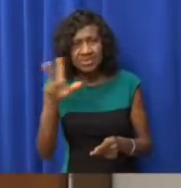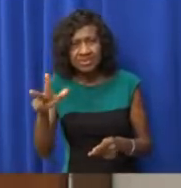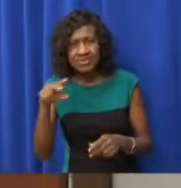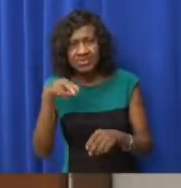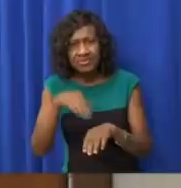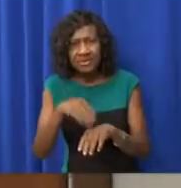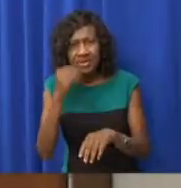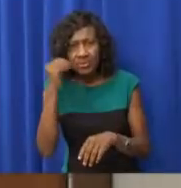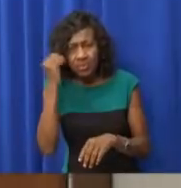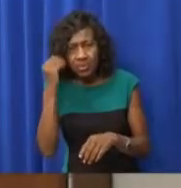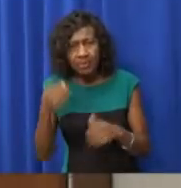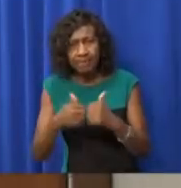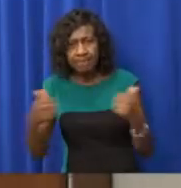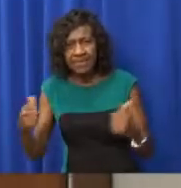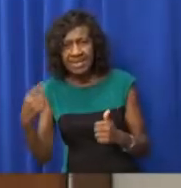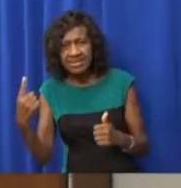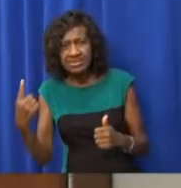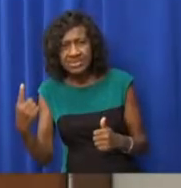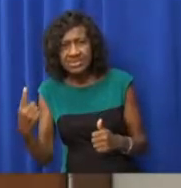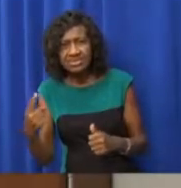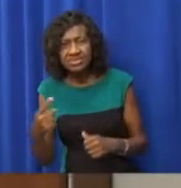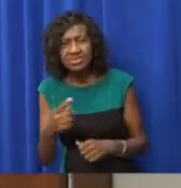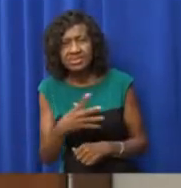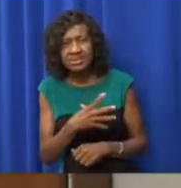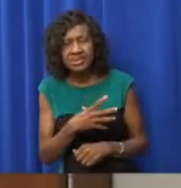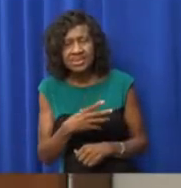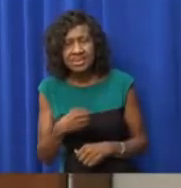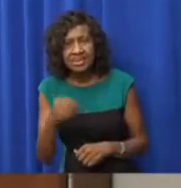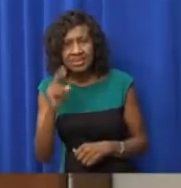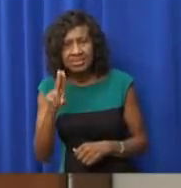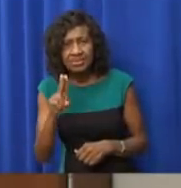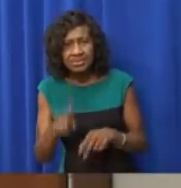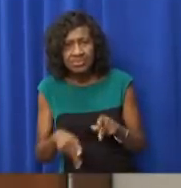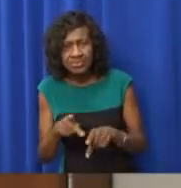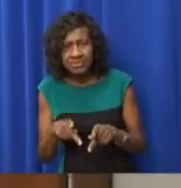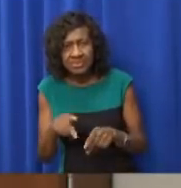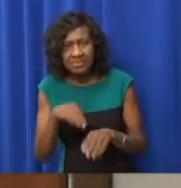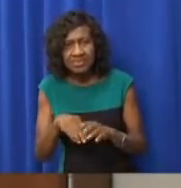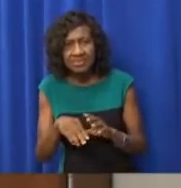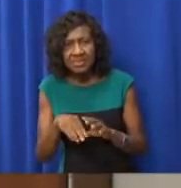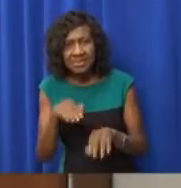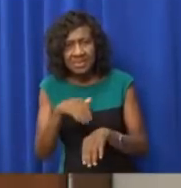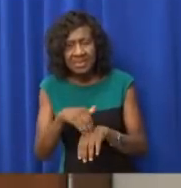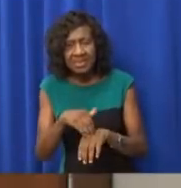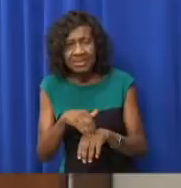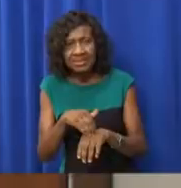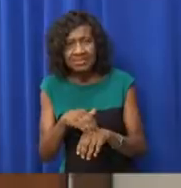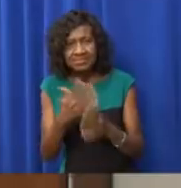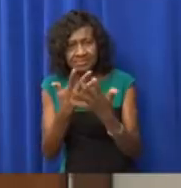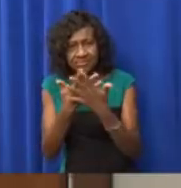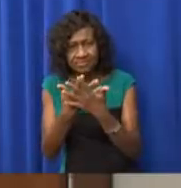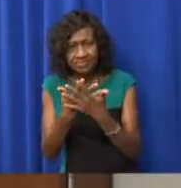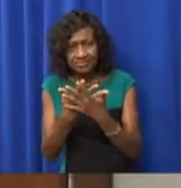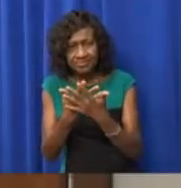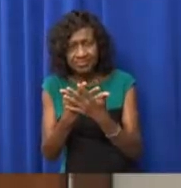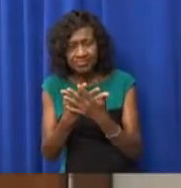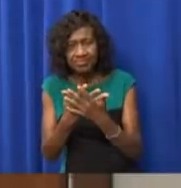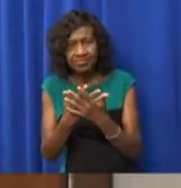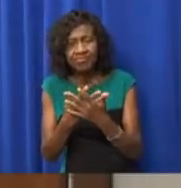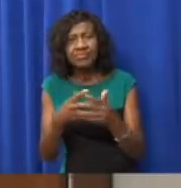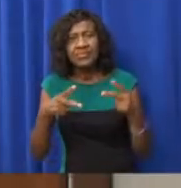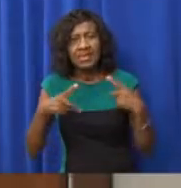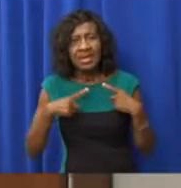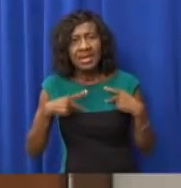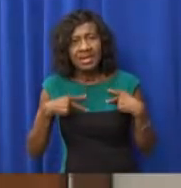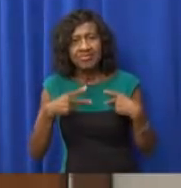The 2 people who were in isolation in Her Majesty's Prison Fairbanks have now been released as they have had 2 negative tests.